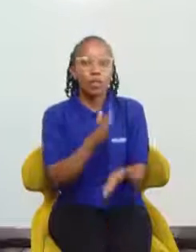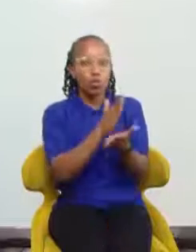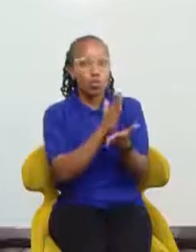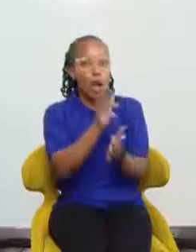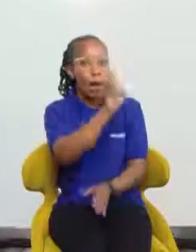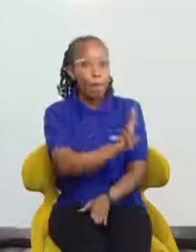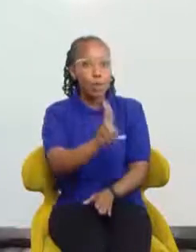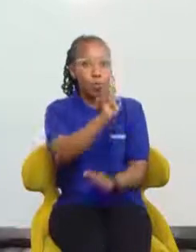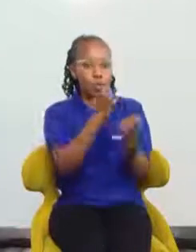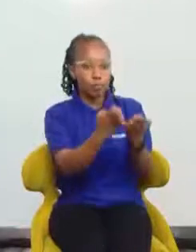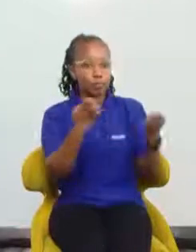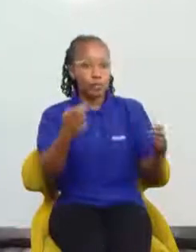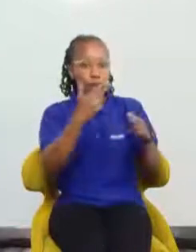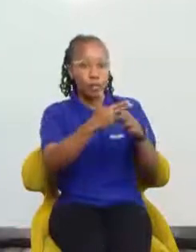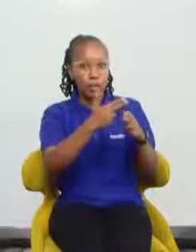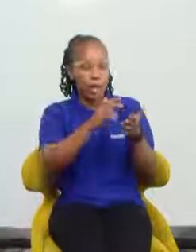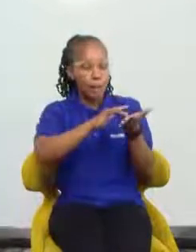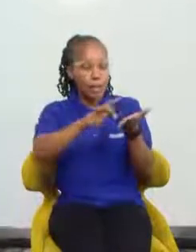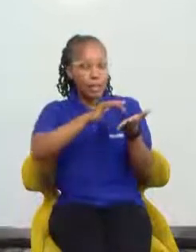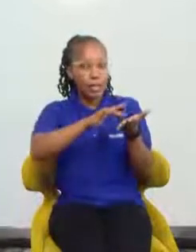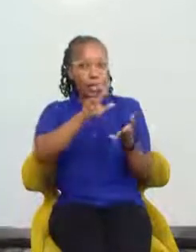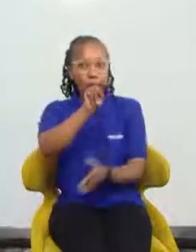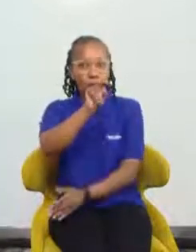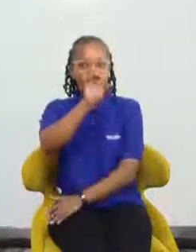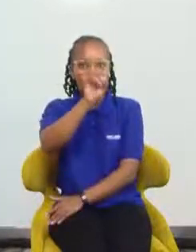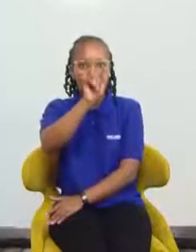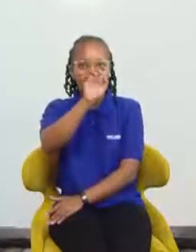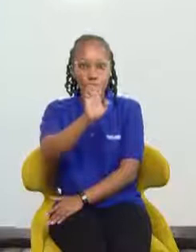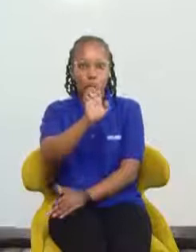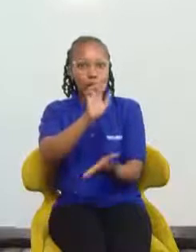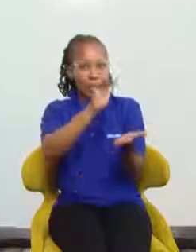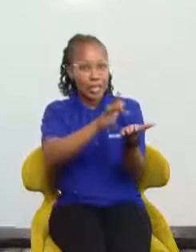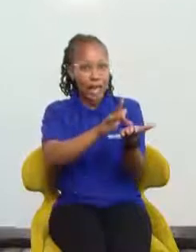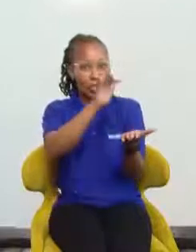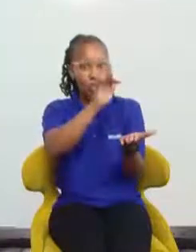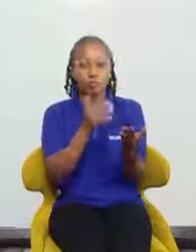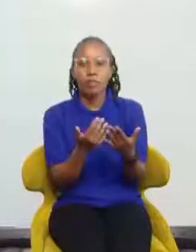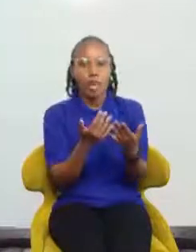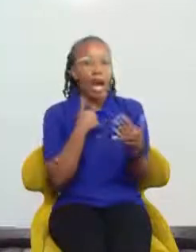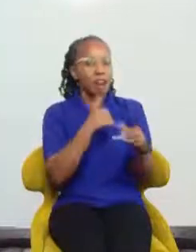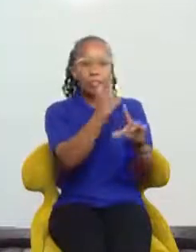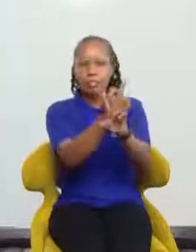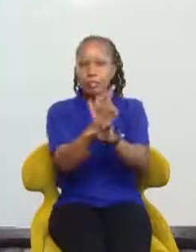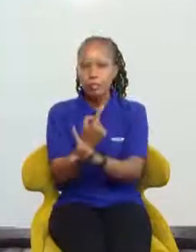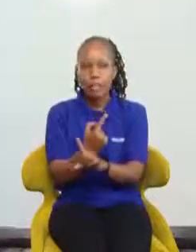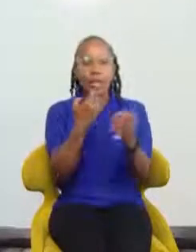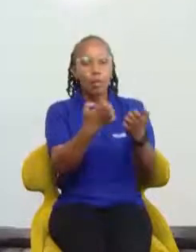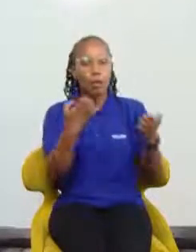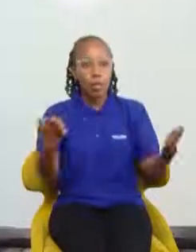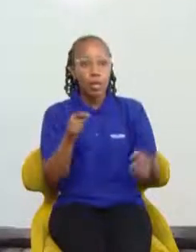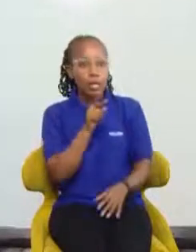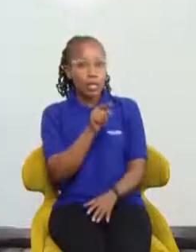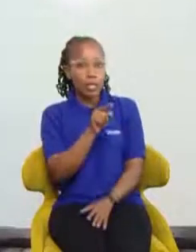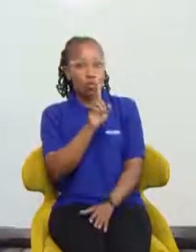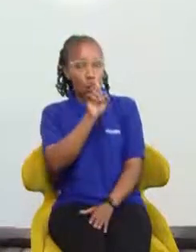a device called a Braille Not Touch. Haba and Germa said there are many devices. And this is one of the